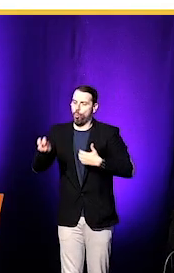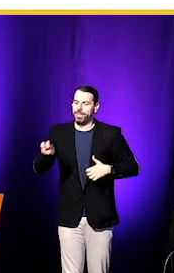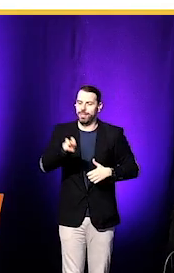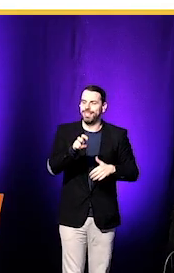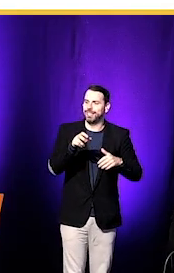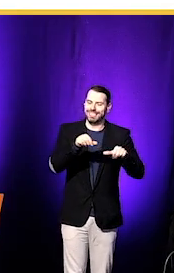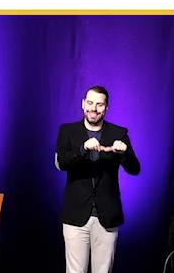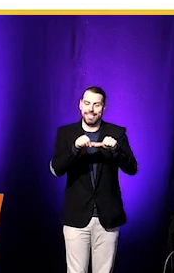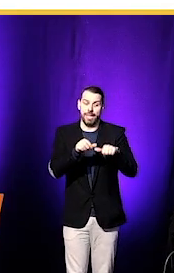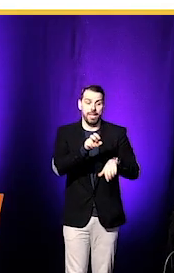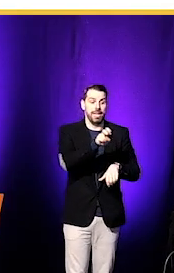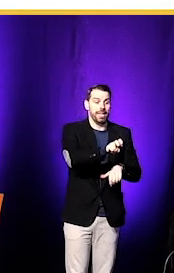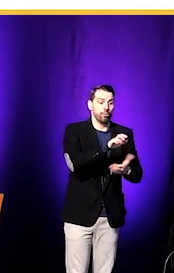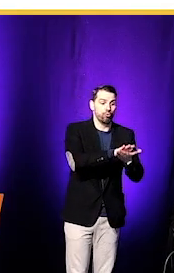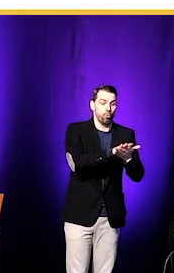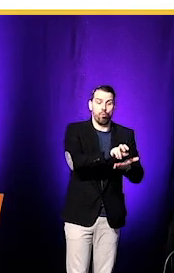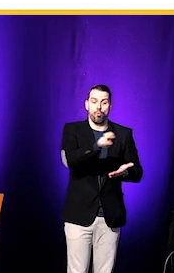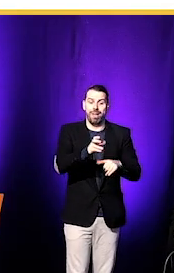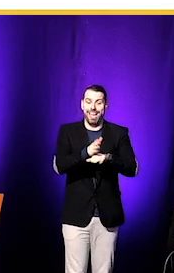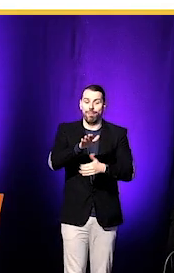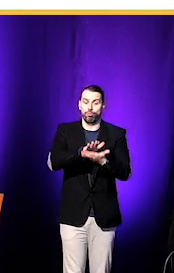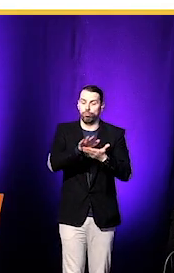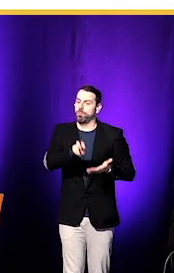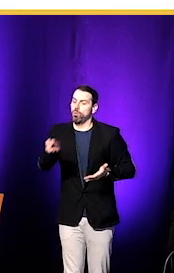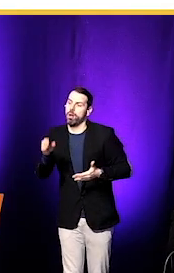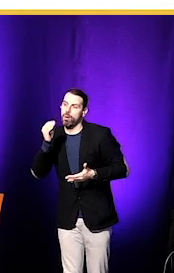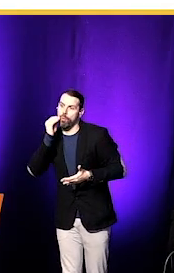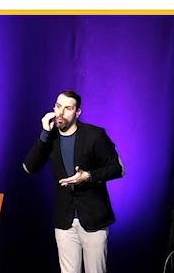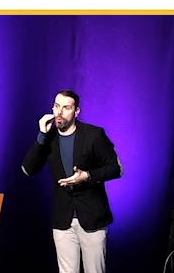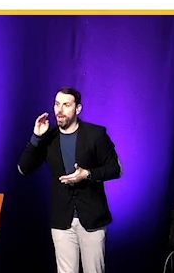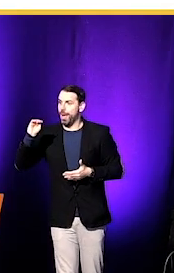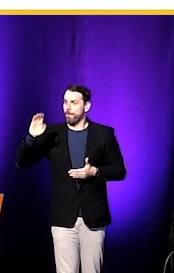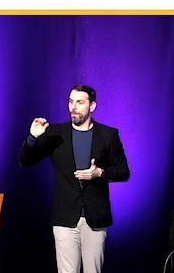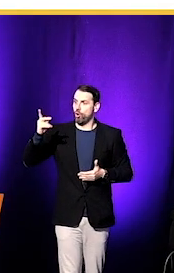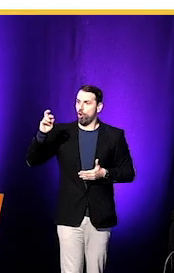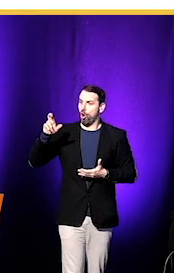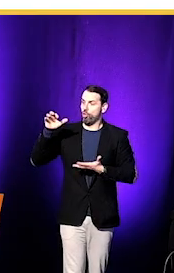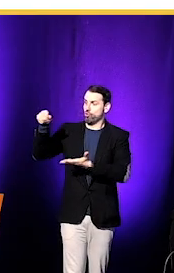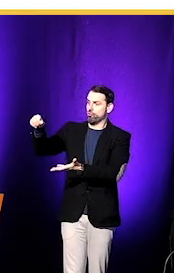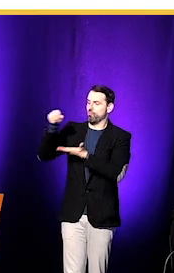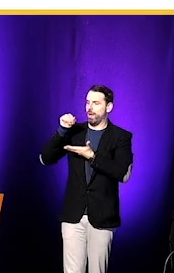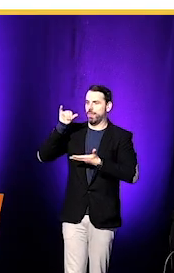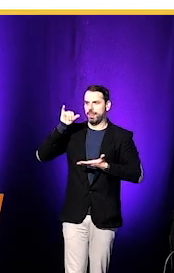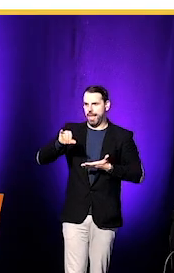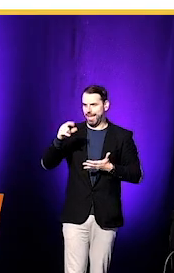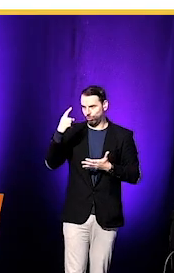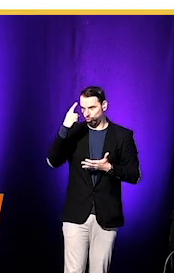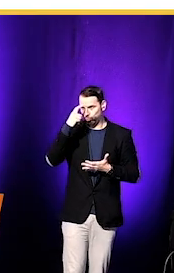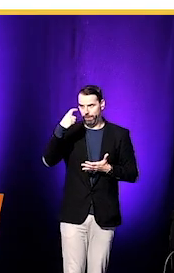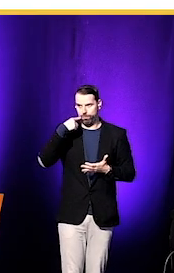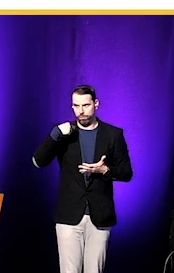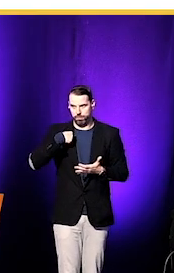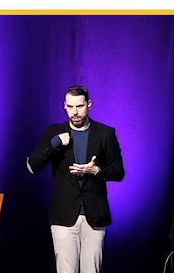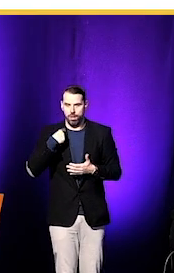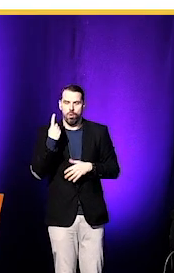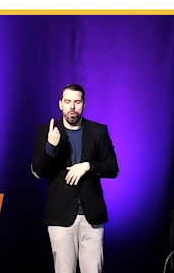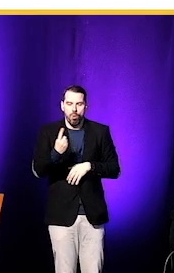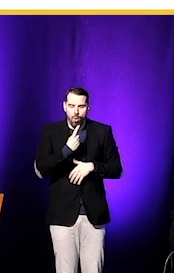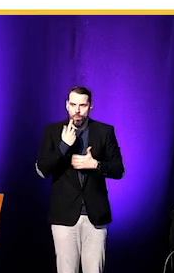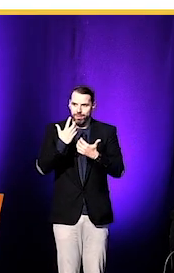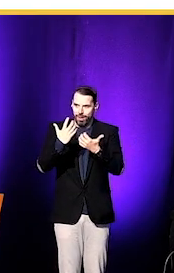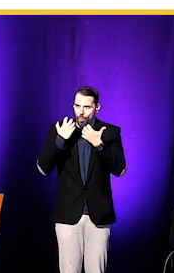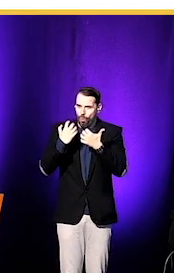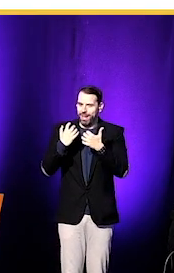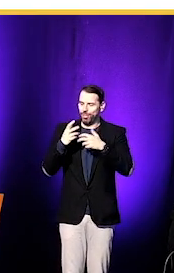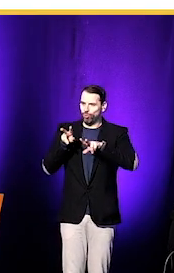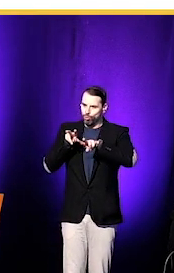to their homes and back. And I have to say, getting this MacArthur grant was just kind of a dream, because I always wanted to follow people